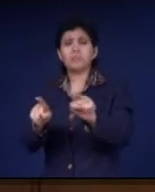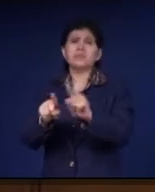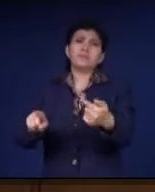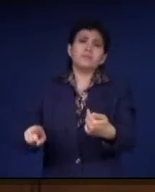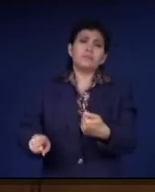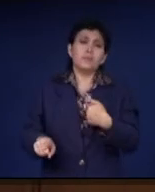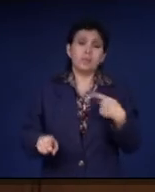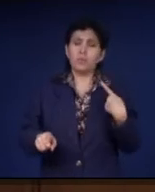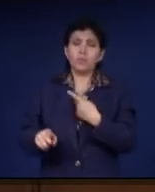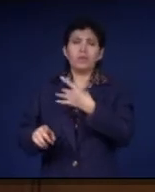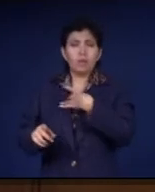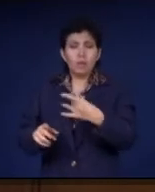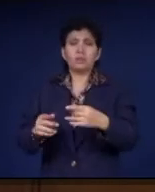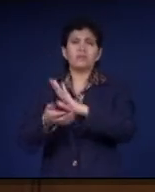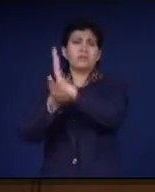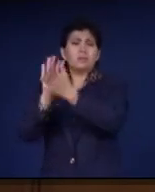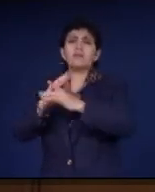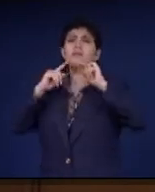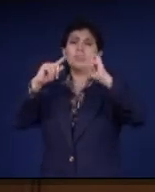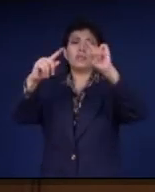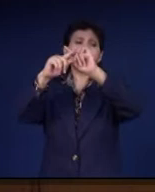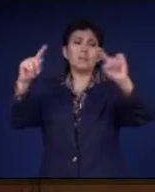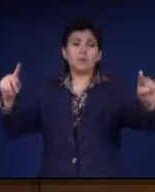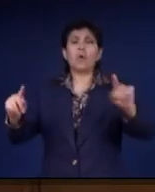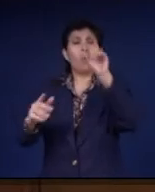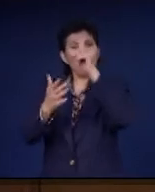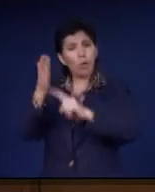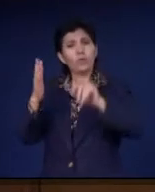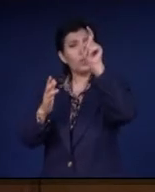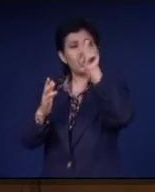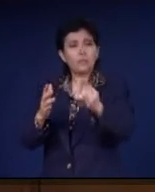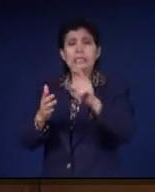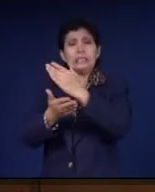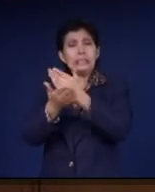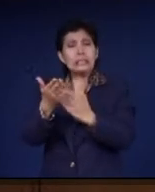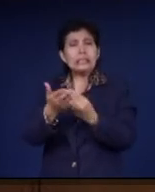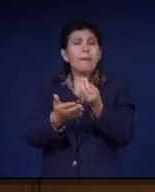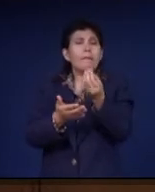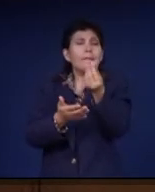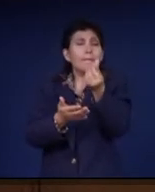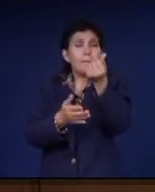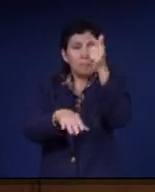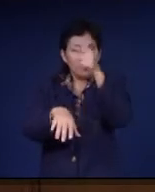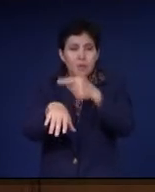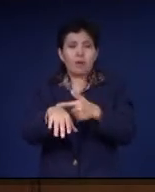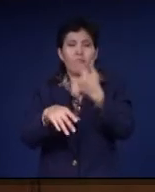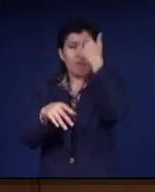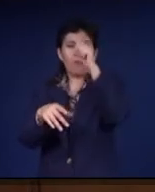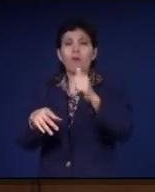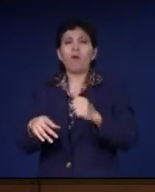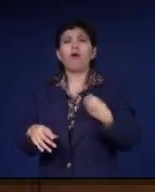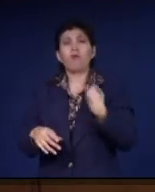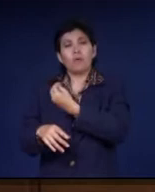be famous or everyone knows us, but what we need is that some time for ourselves, some time for our